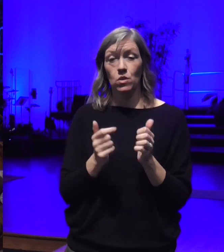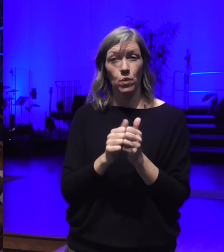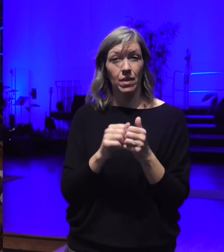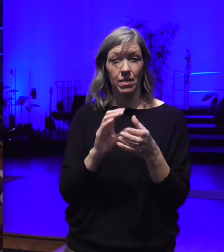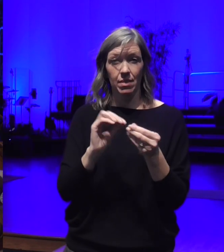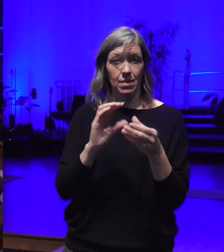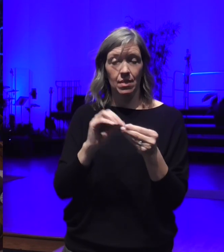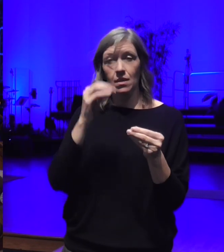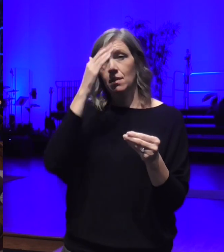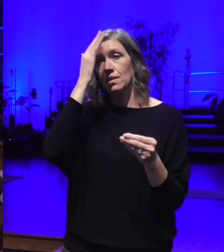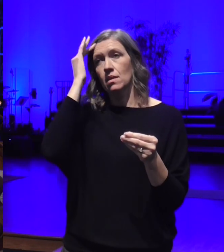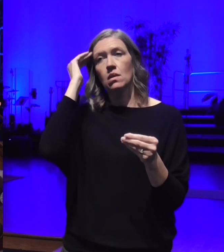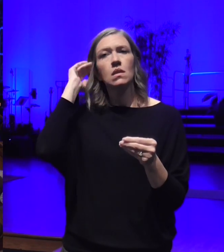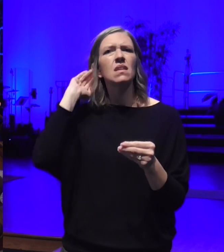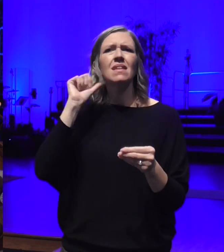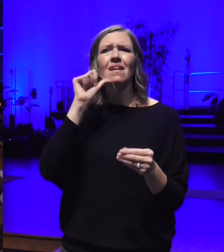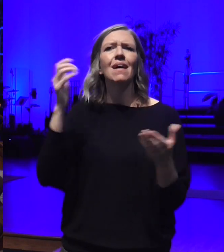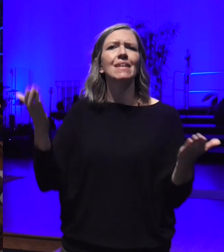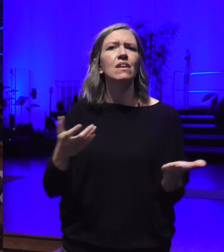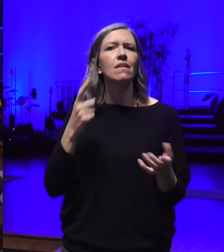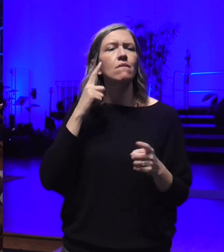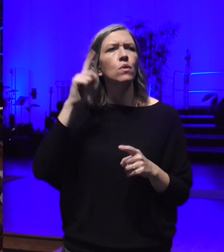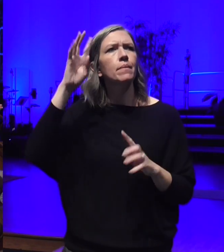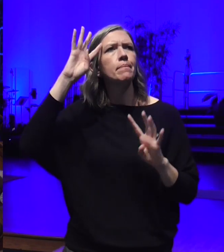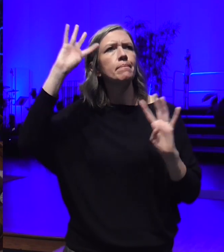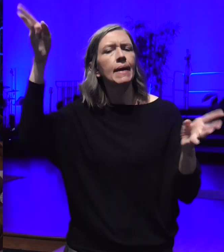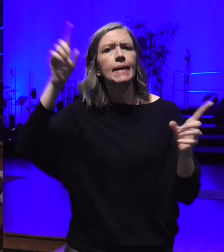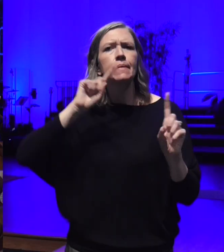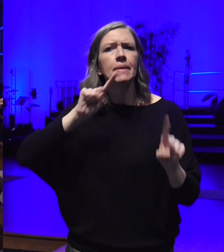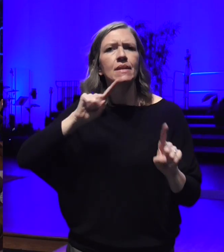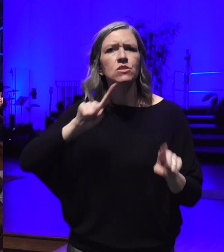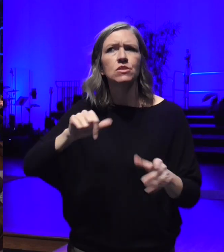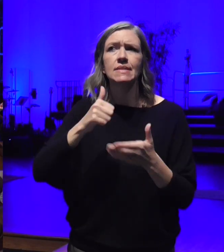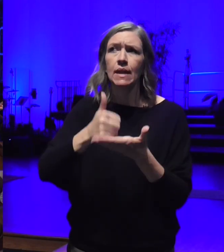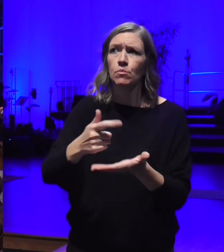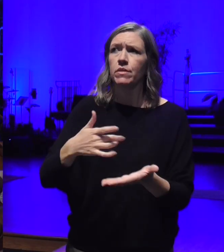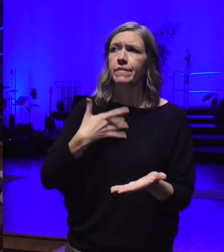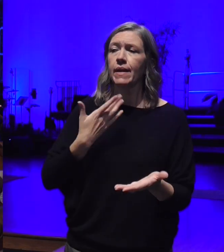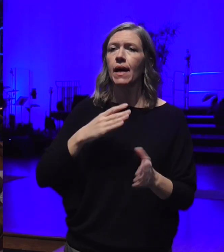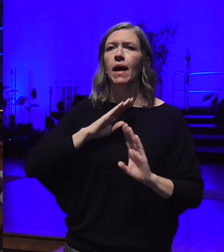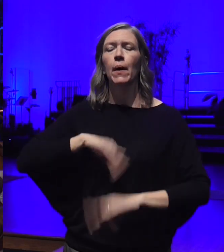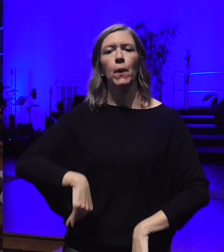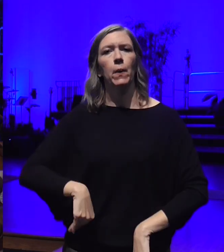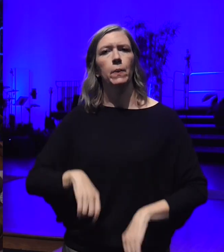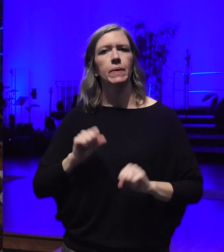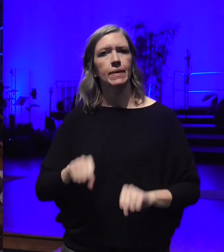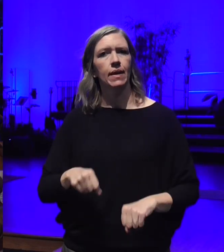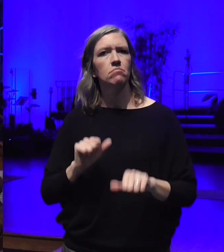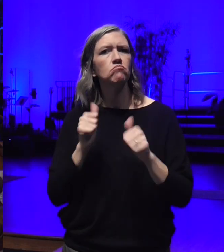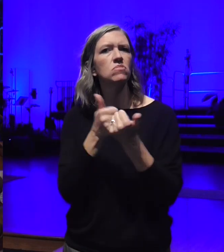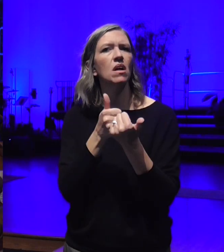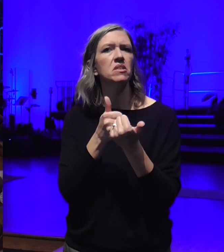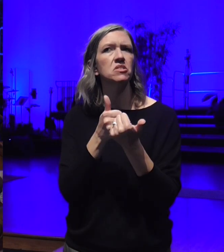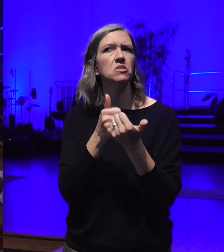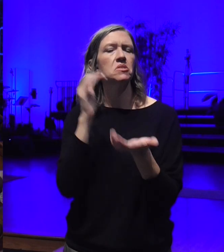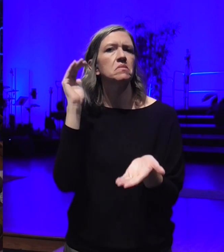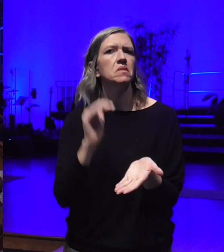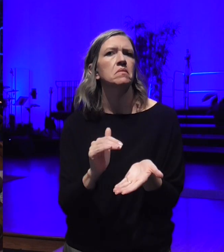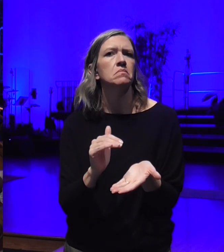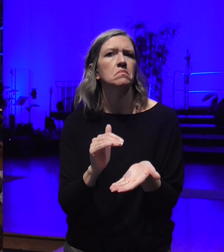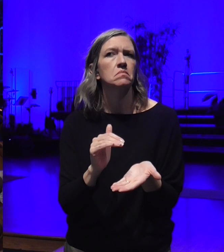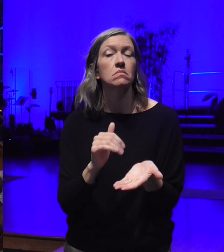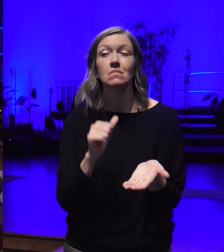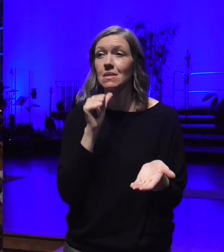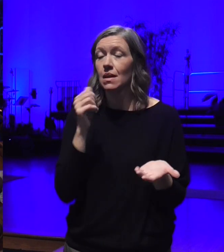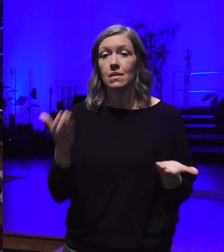to make up answers to make us feel better so that we can better endure the challenges of life. We're not here to